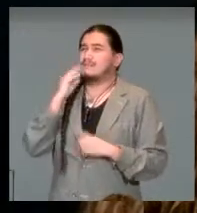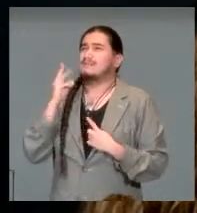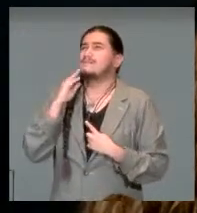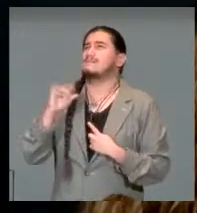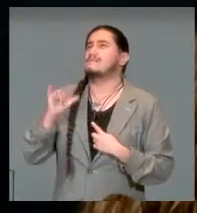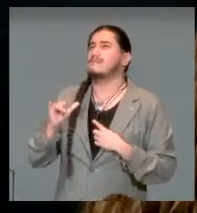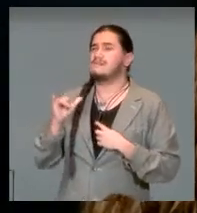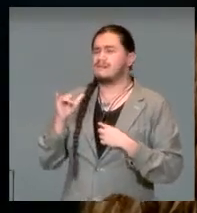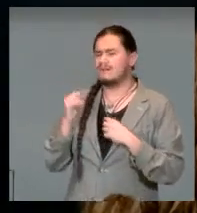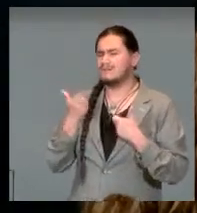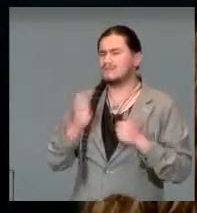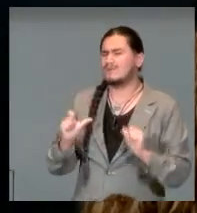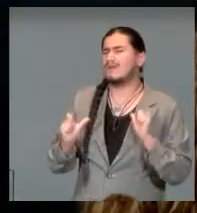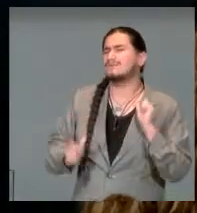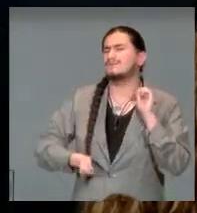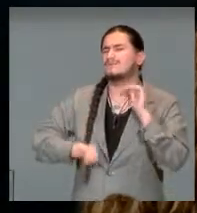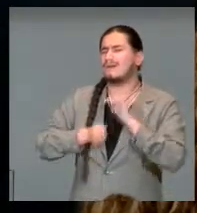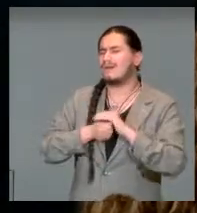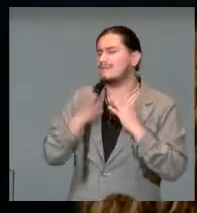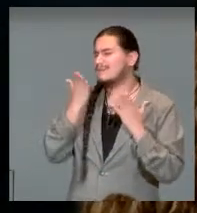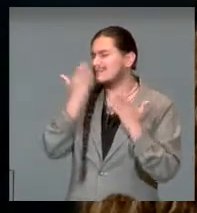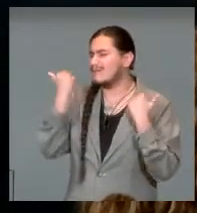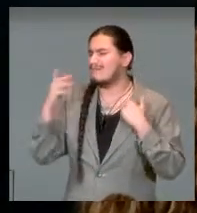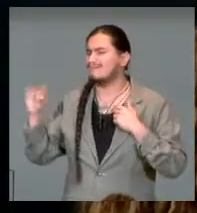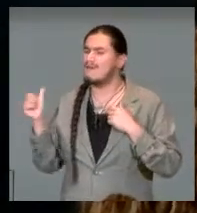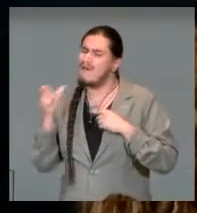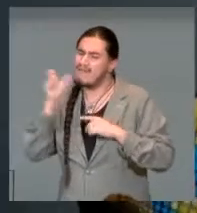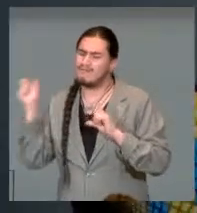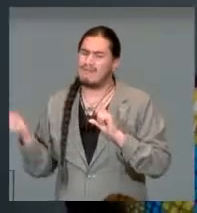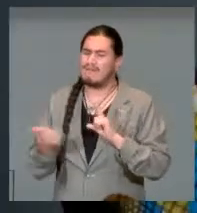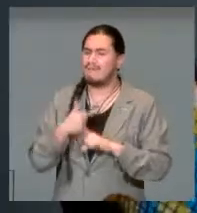dogs won't smell me. The breath is a beast,